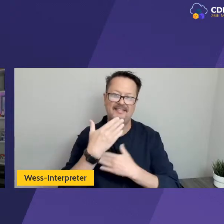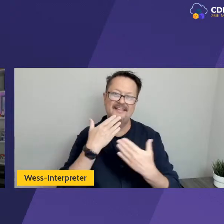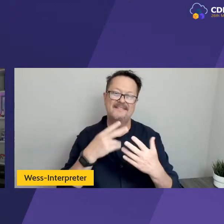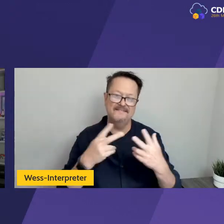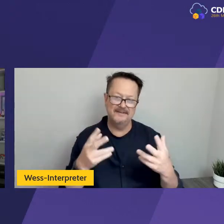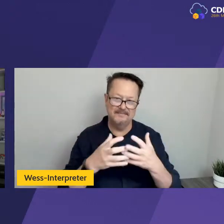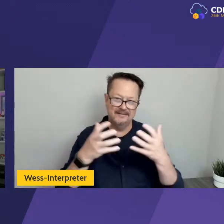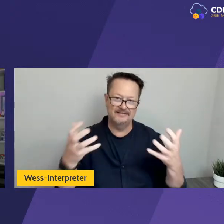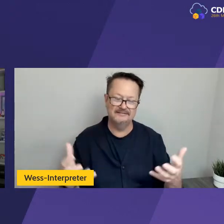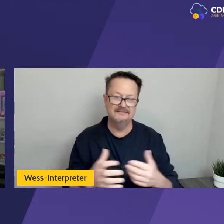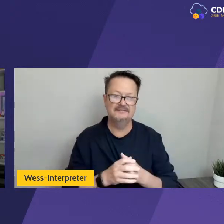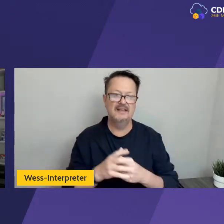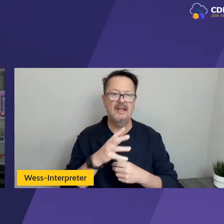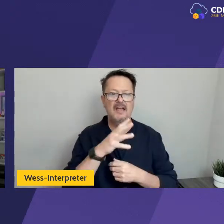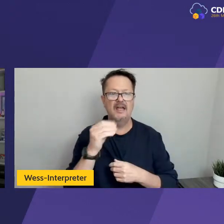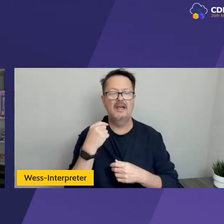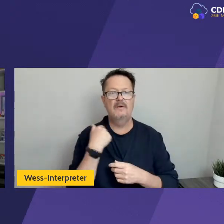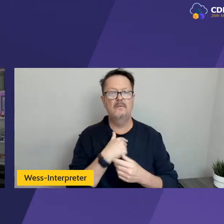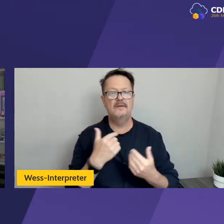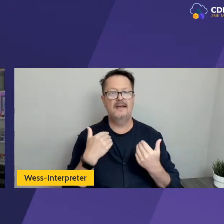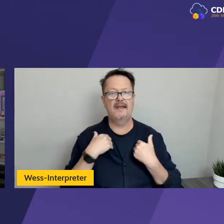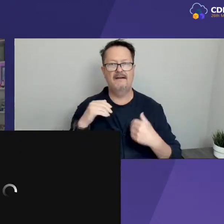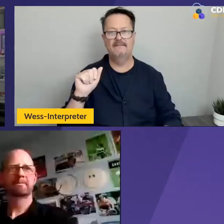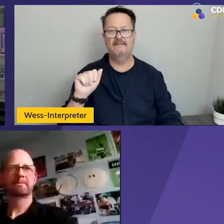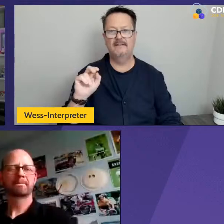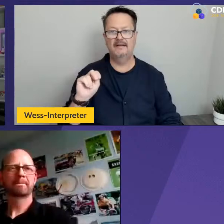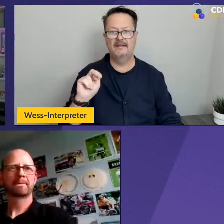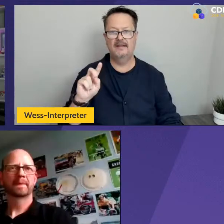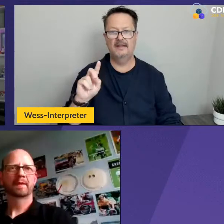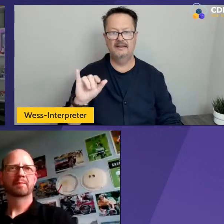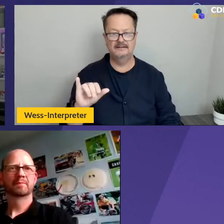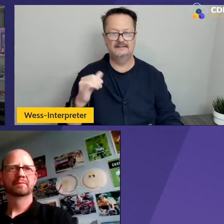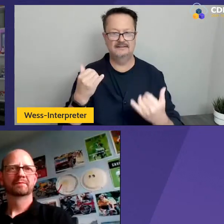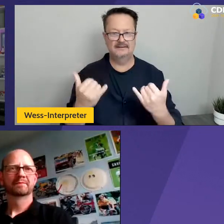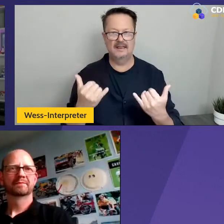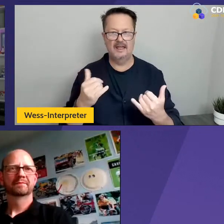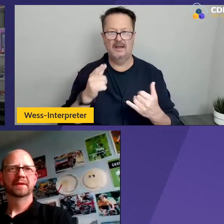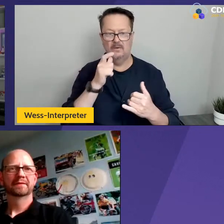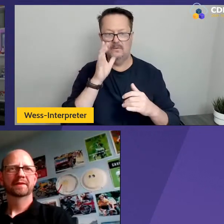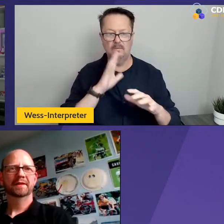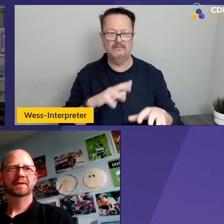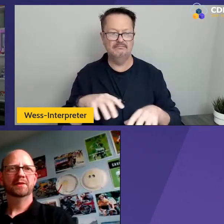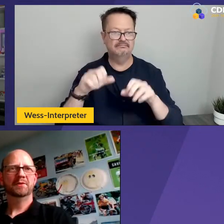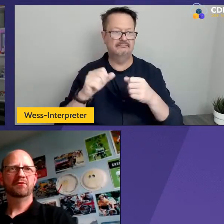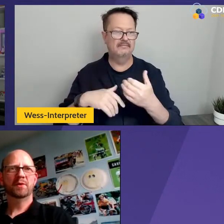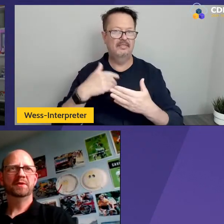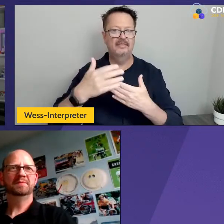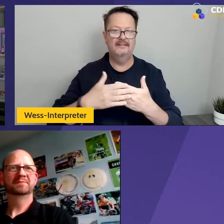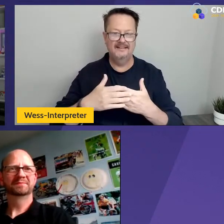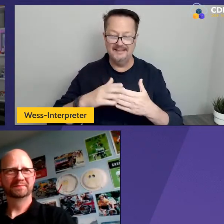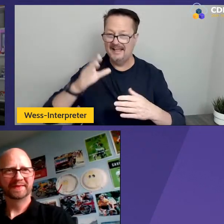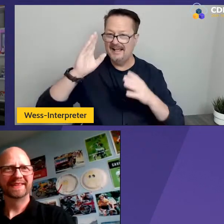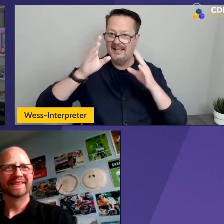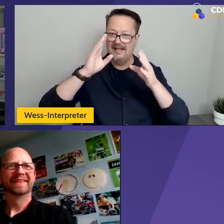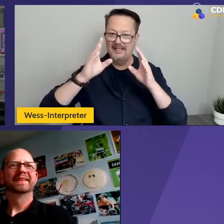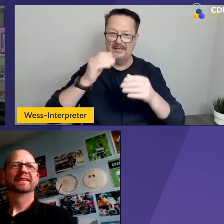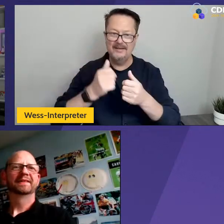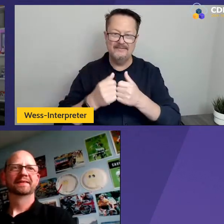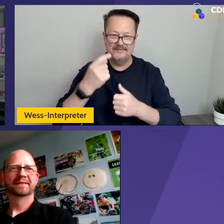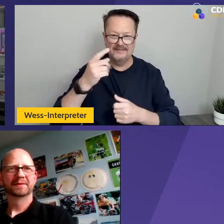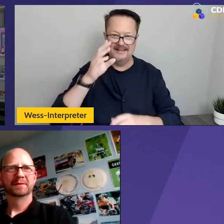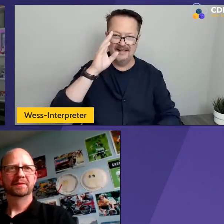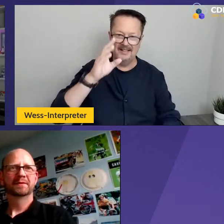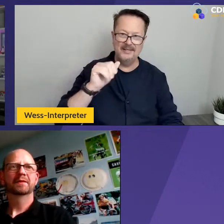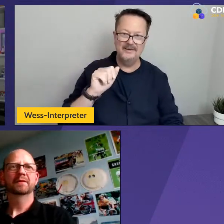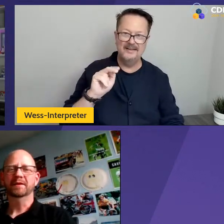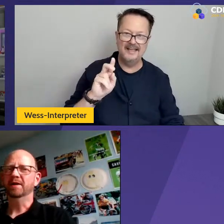much. And we have Andy now that is going to do the next talk. Hello, everyone. Hello, Andy.